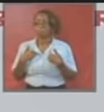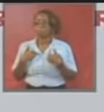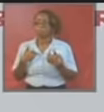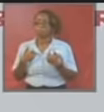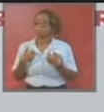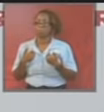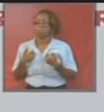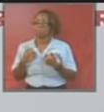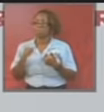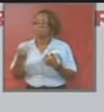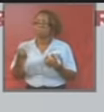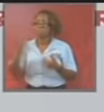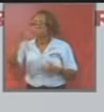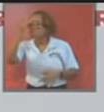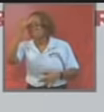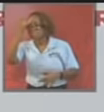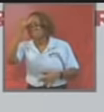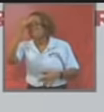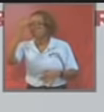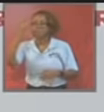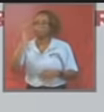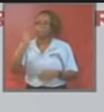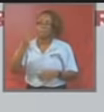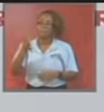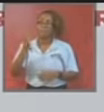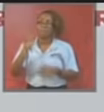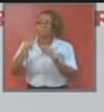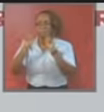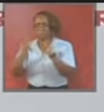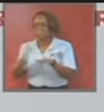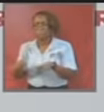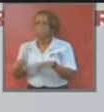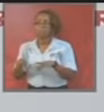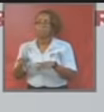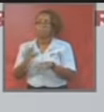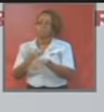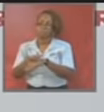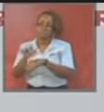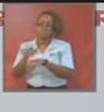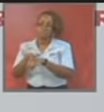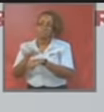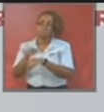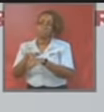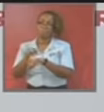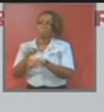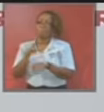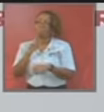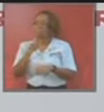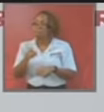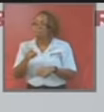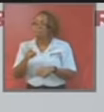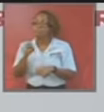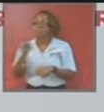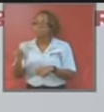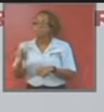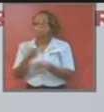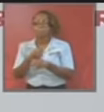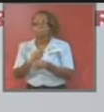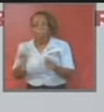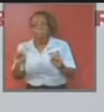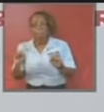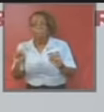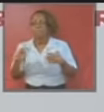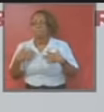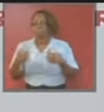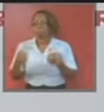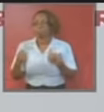comorbid conditions. We will do our early test just to make sure that their health is safeguarded going forward. And then,